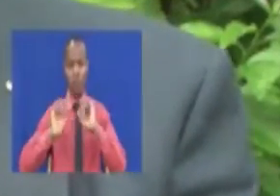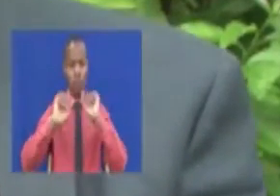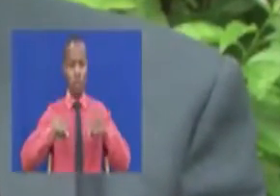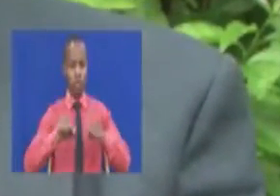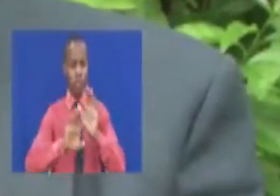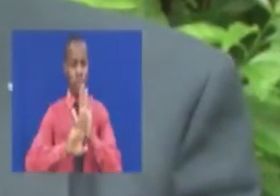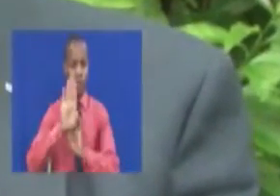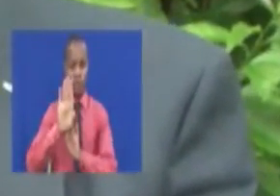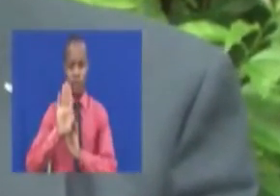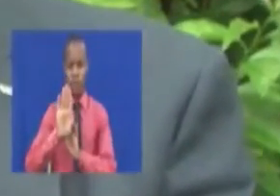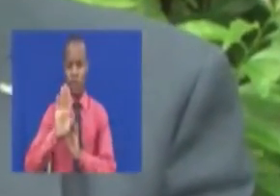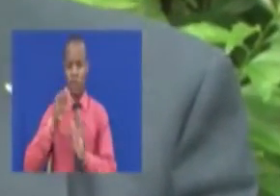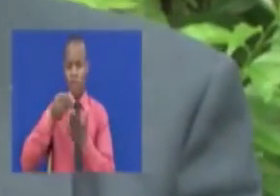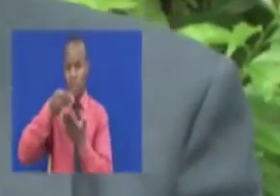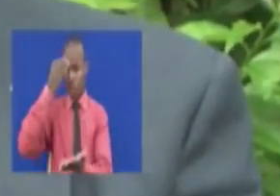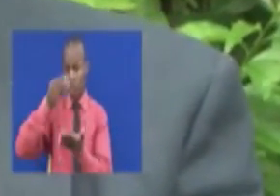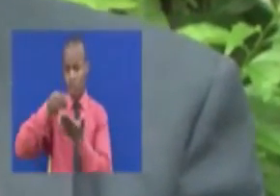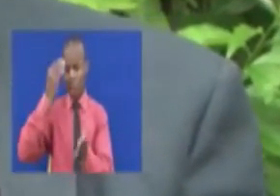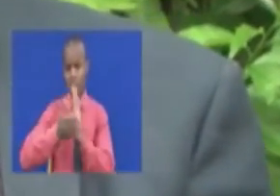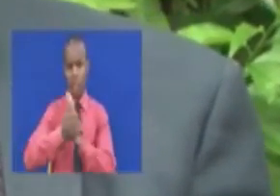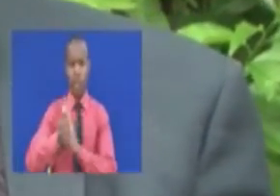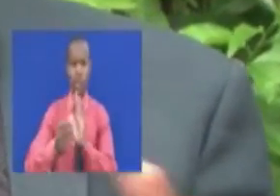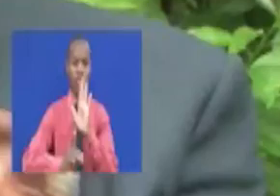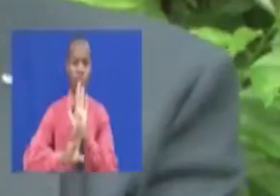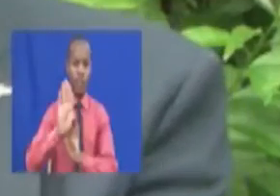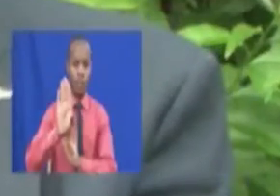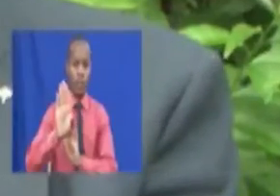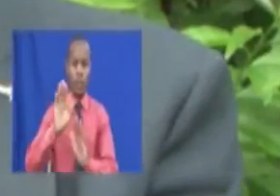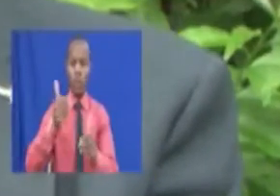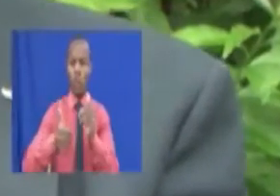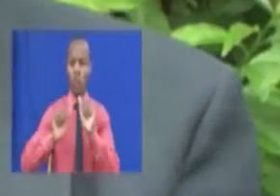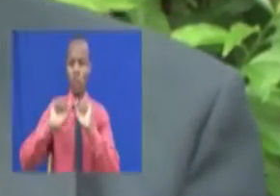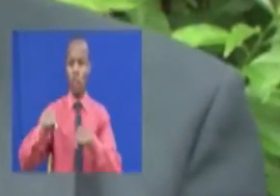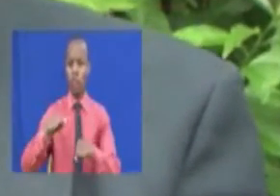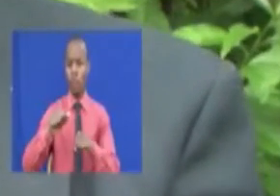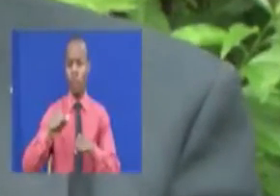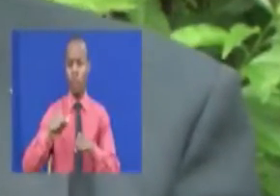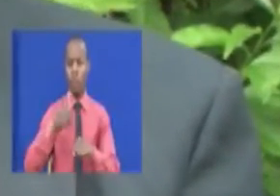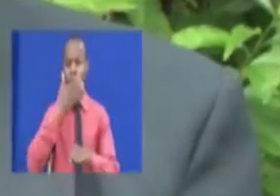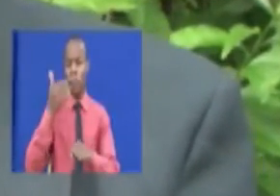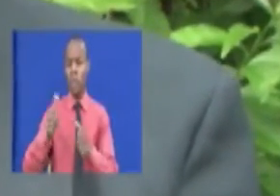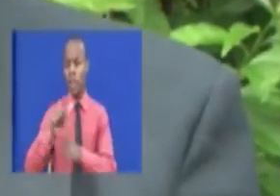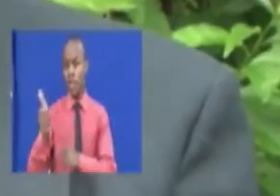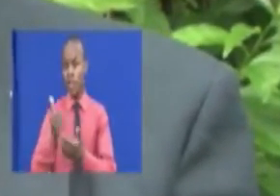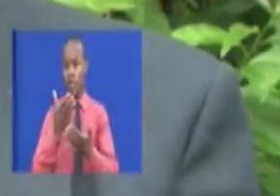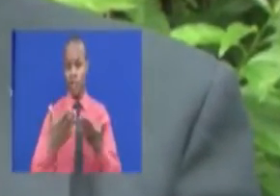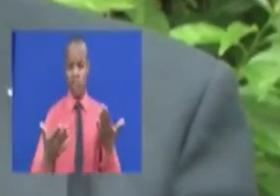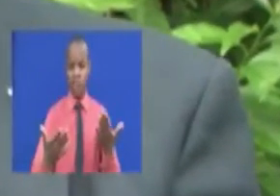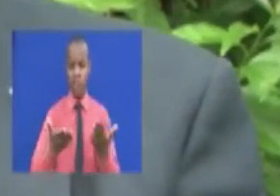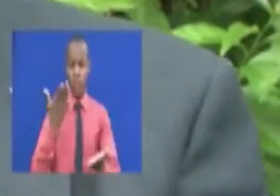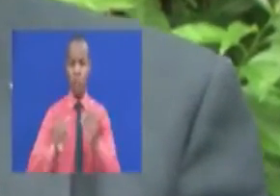develop, the learning skills will develop, which can be an alternative to other things. For example, they can be able